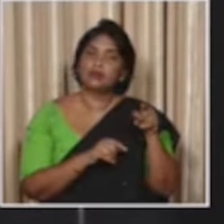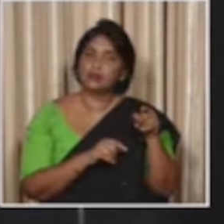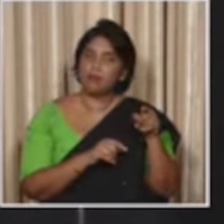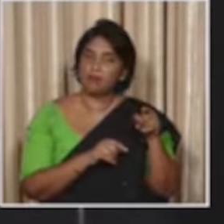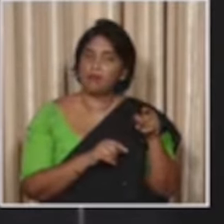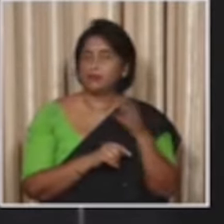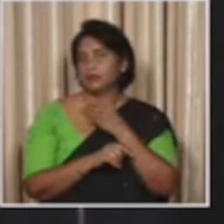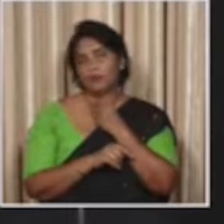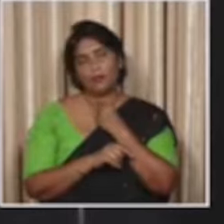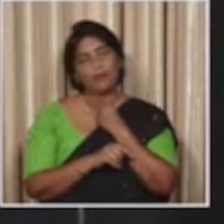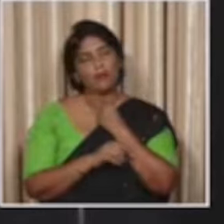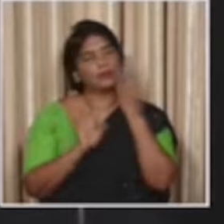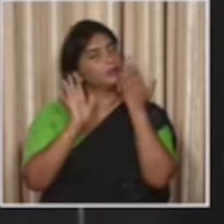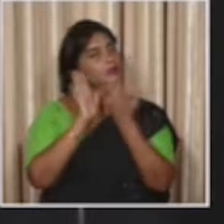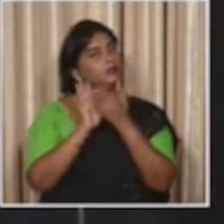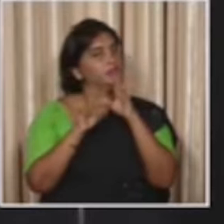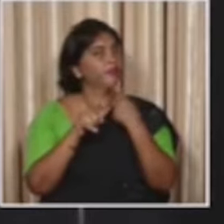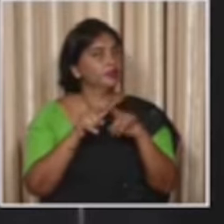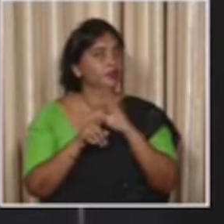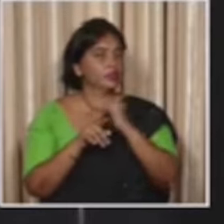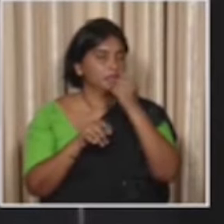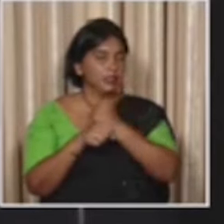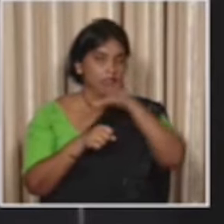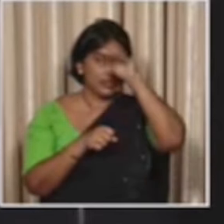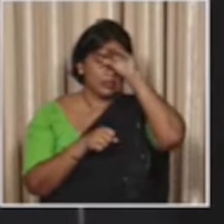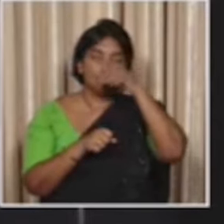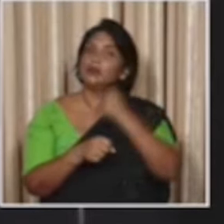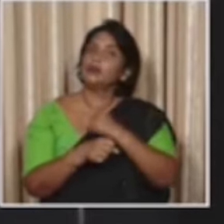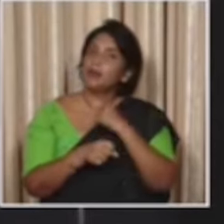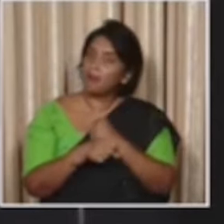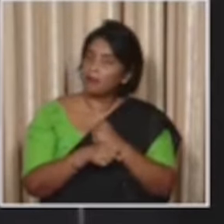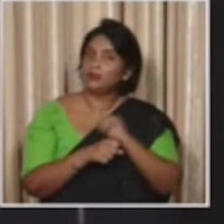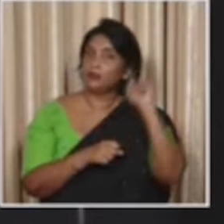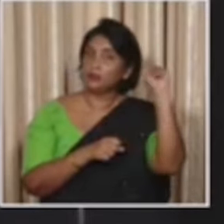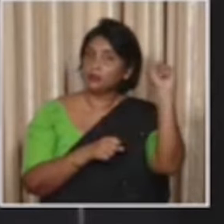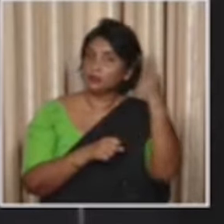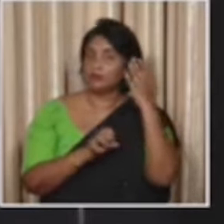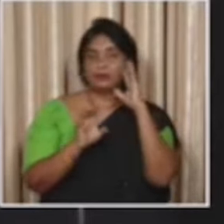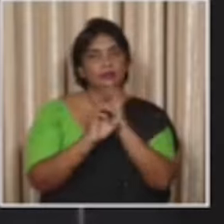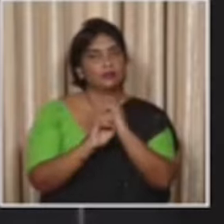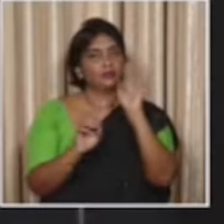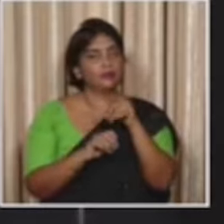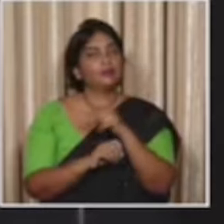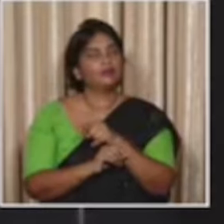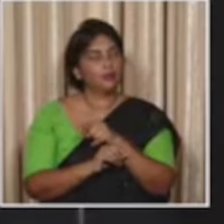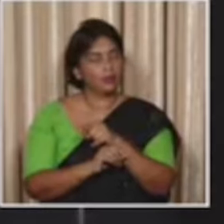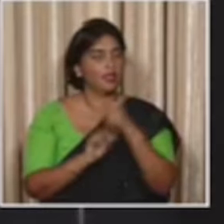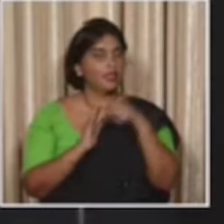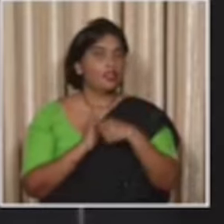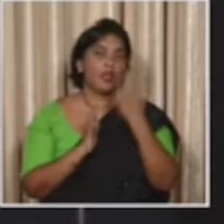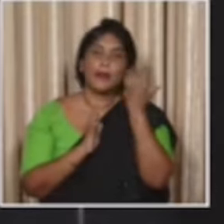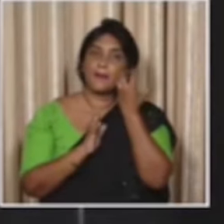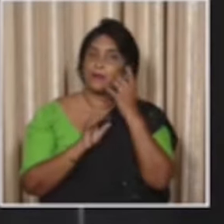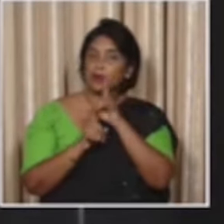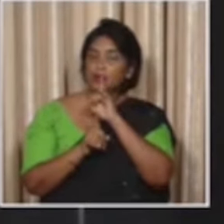the Egyptian government has publicly announced that they will support the South African demand